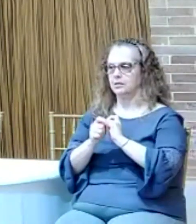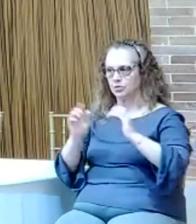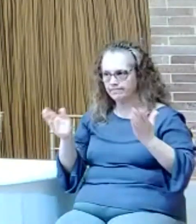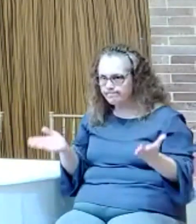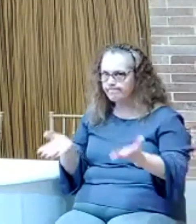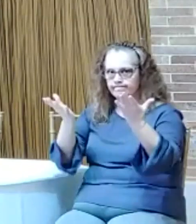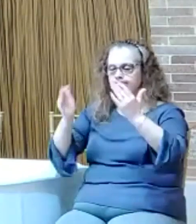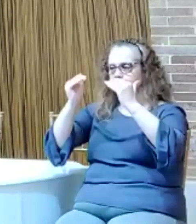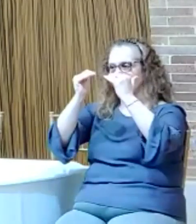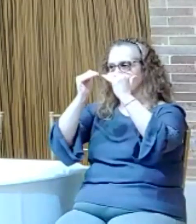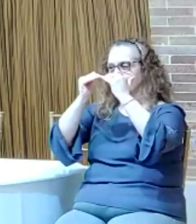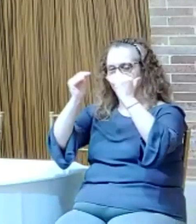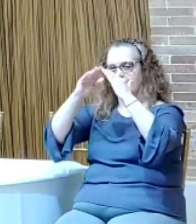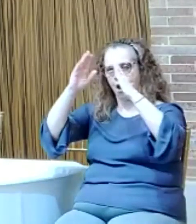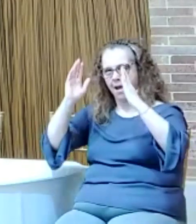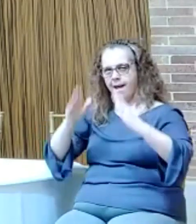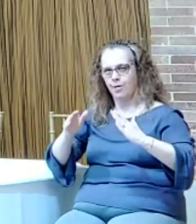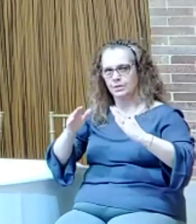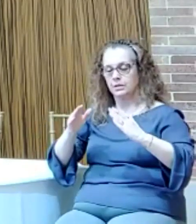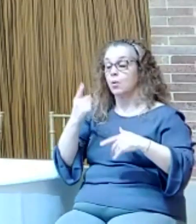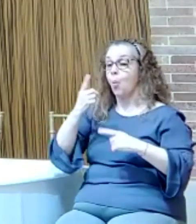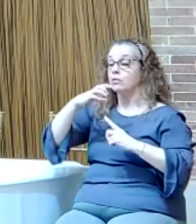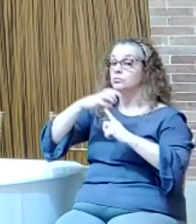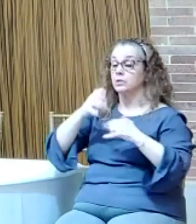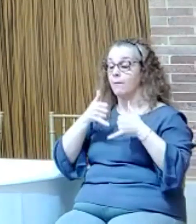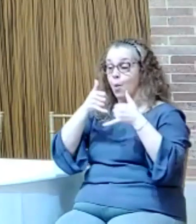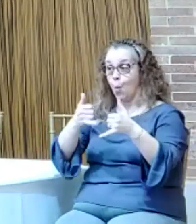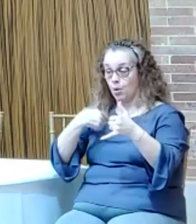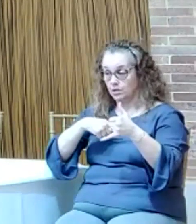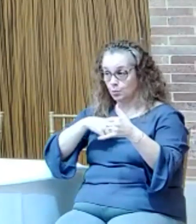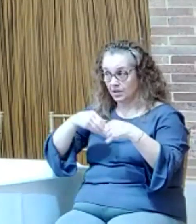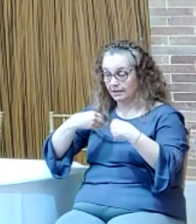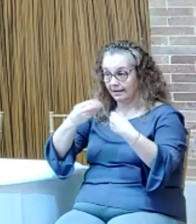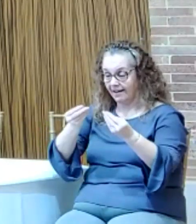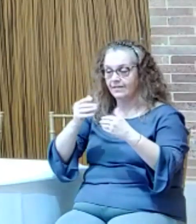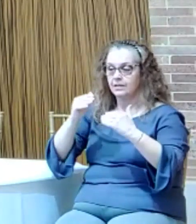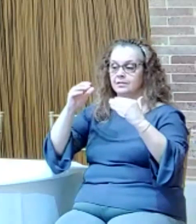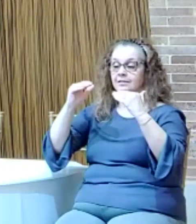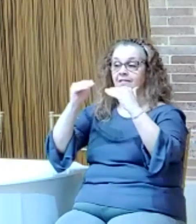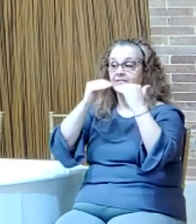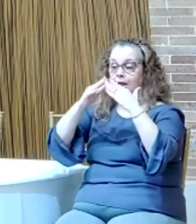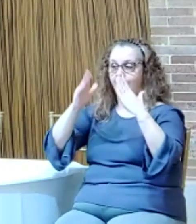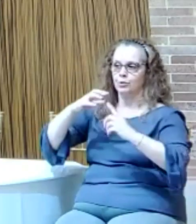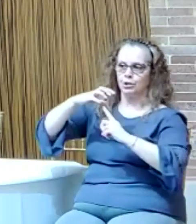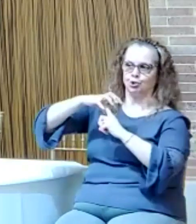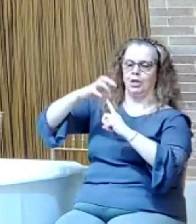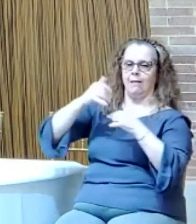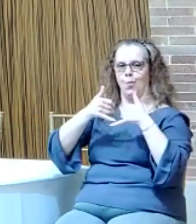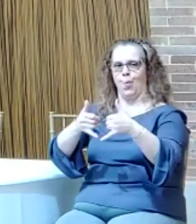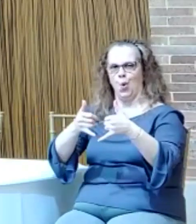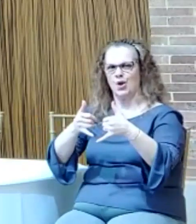champions in our midst one of the top Awards we give out now now is uh our fair housing Champion award and then finally